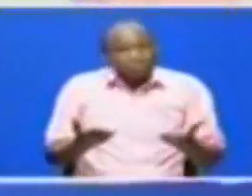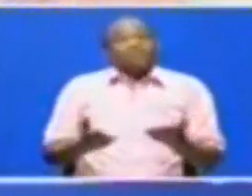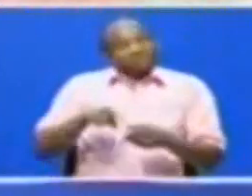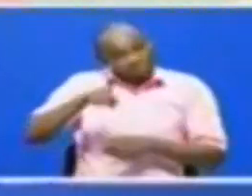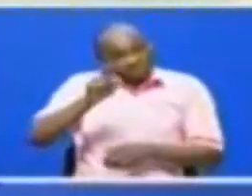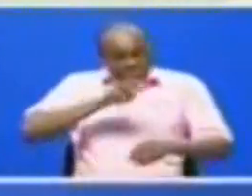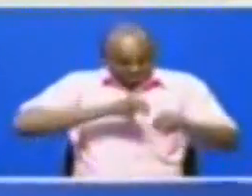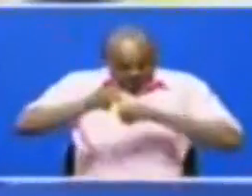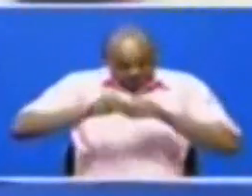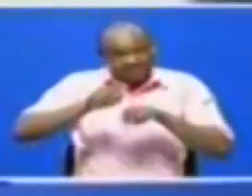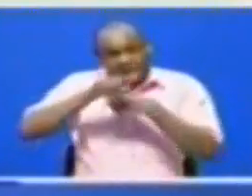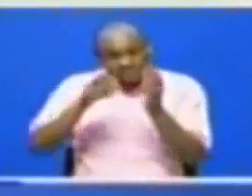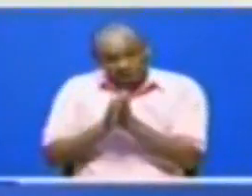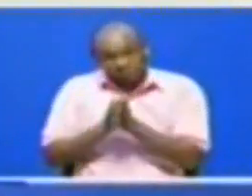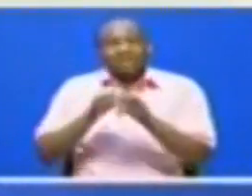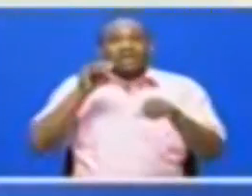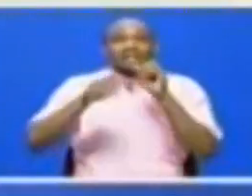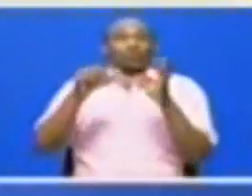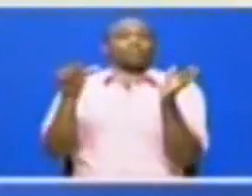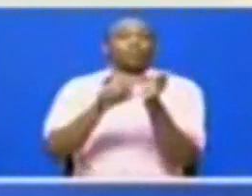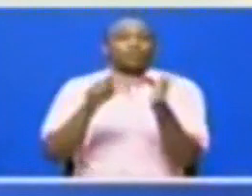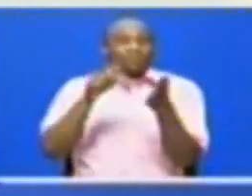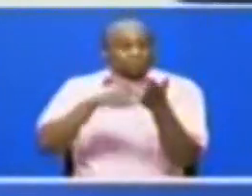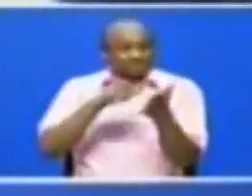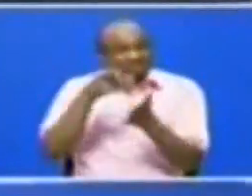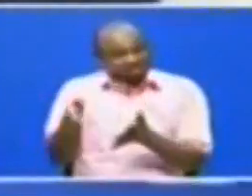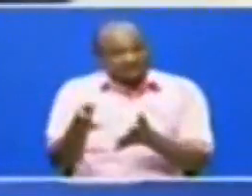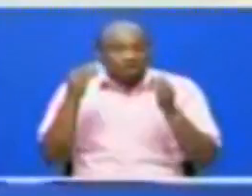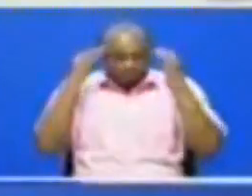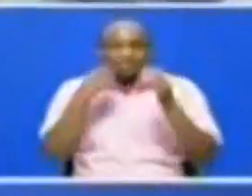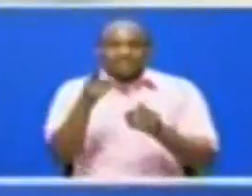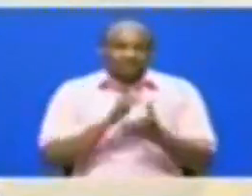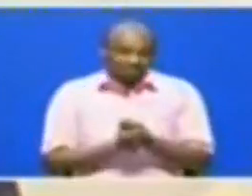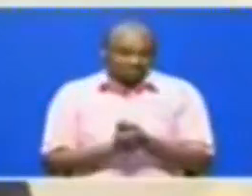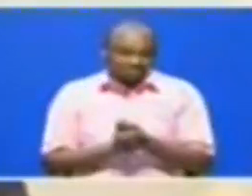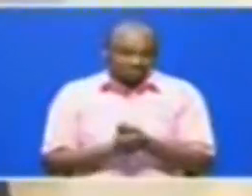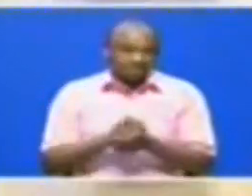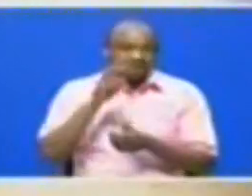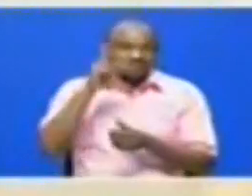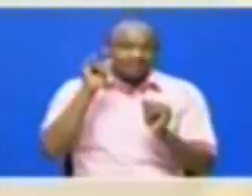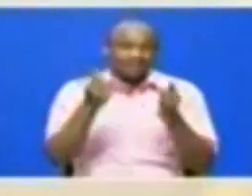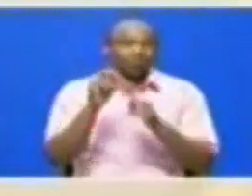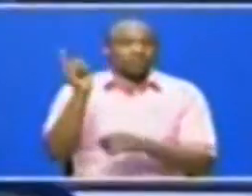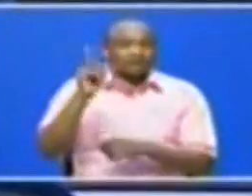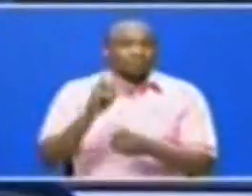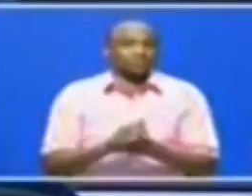will deal with the loopholes of electoral malpractice highlighted in court. Murimi Mwangi, KTN News, in